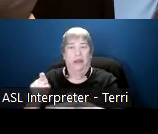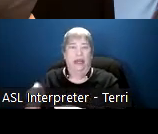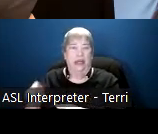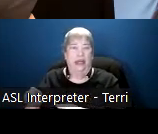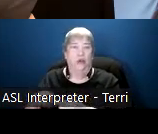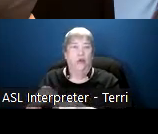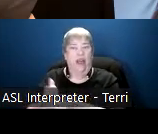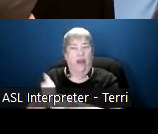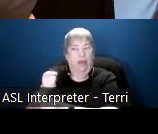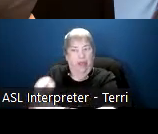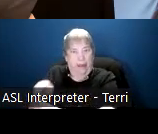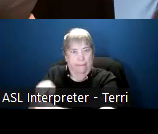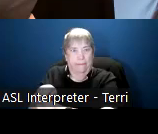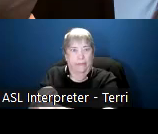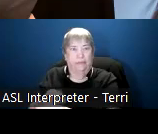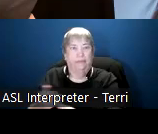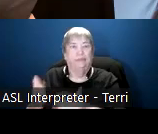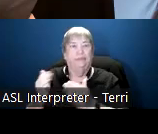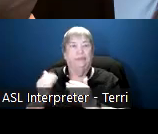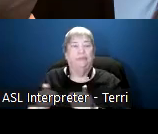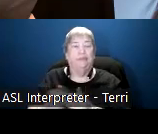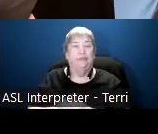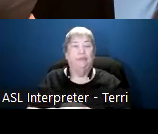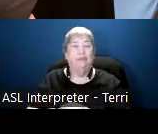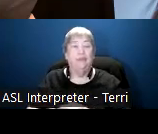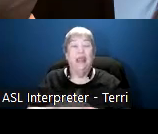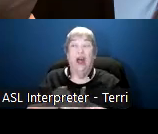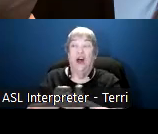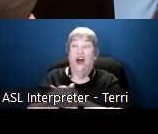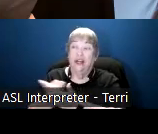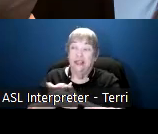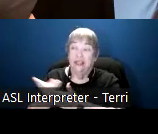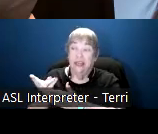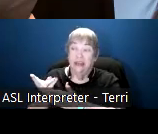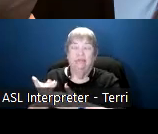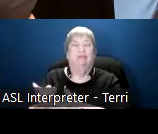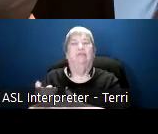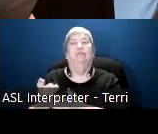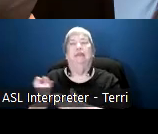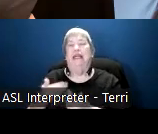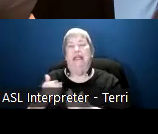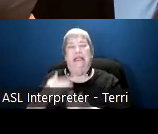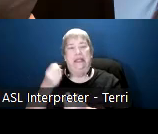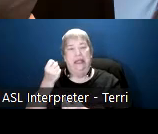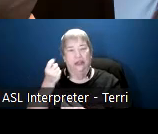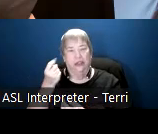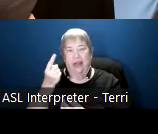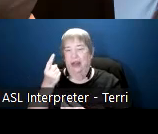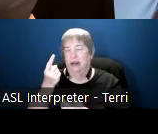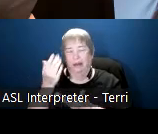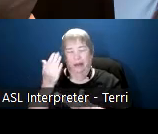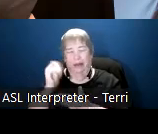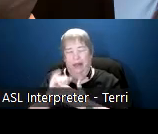issues. Honesty, easy to understand and easy to understand why it would be part of our